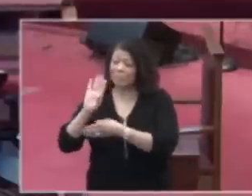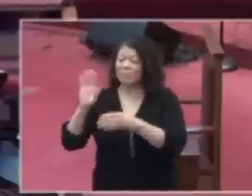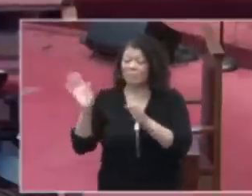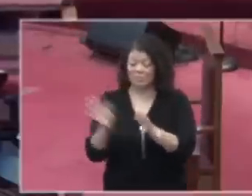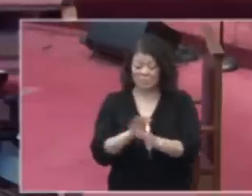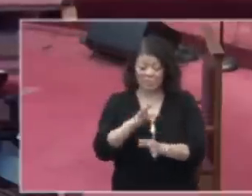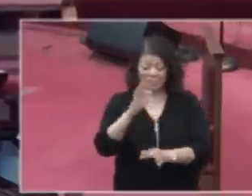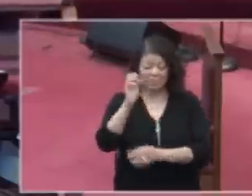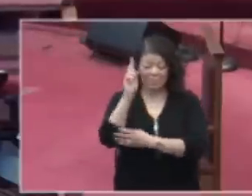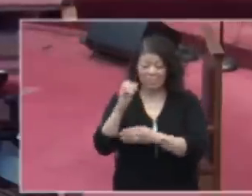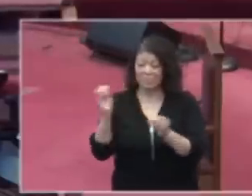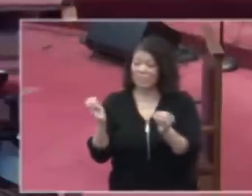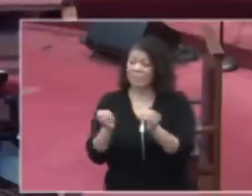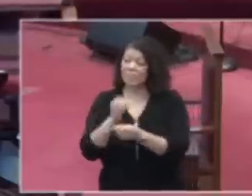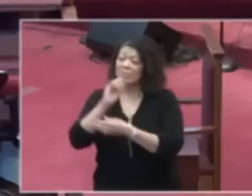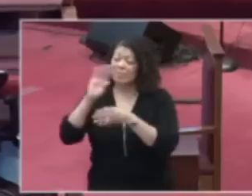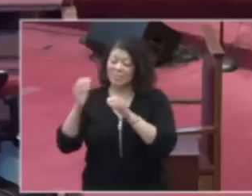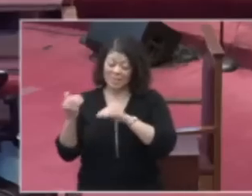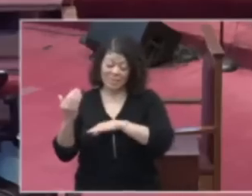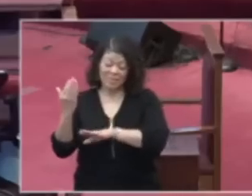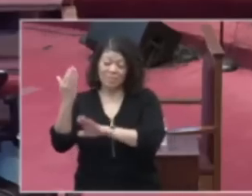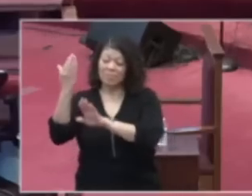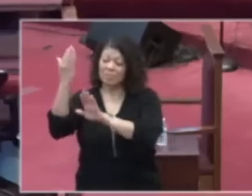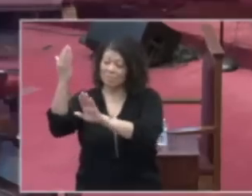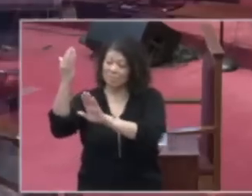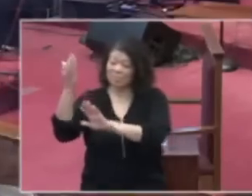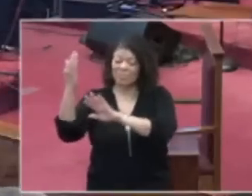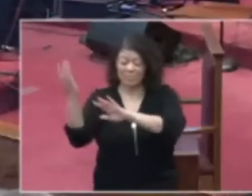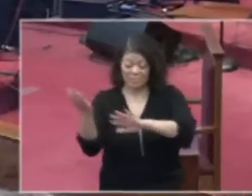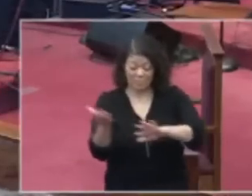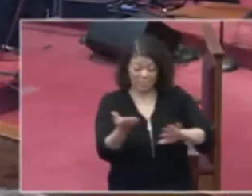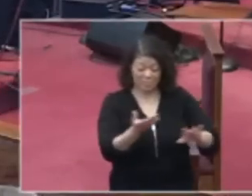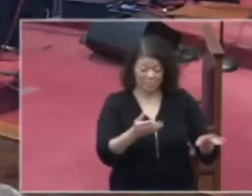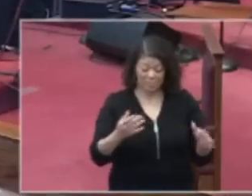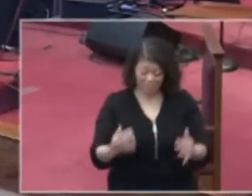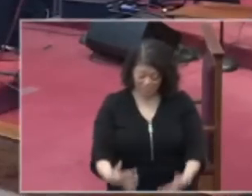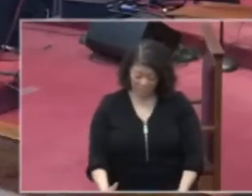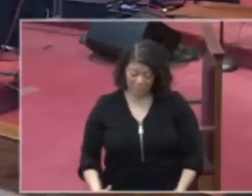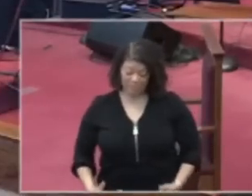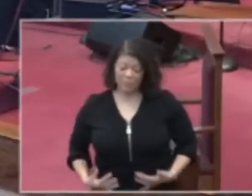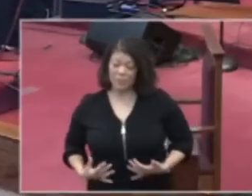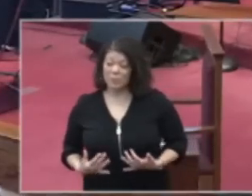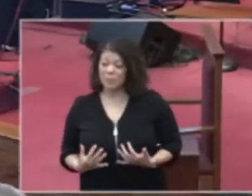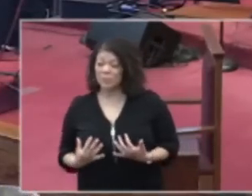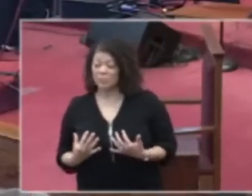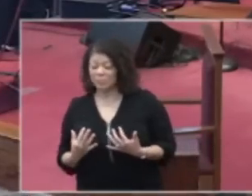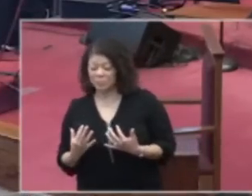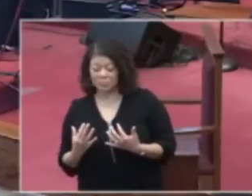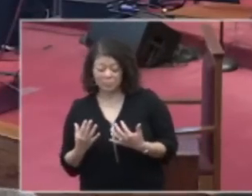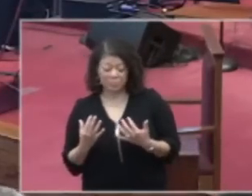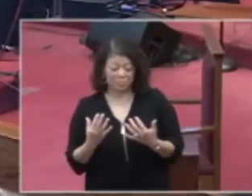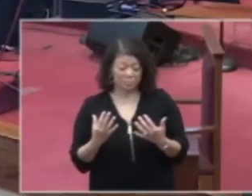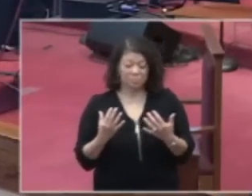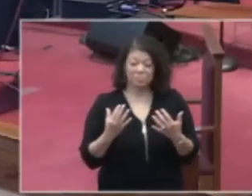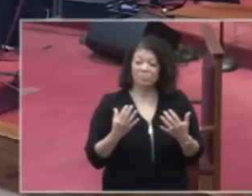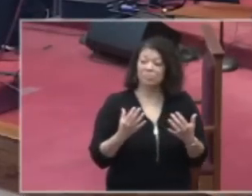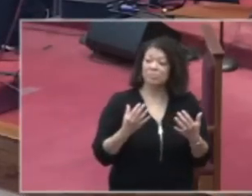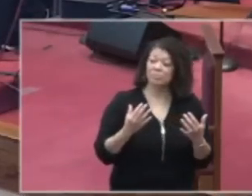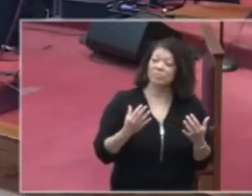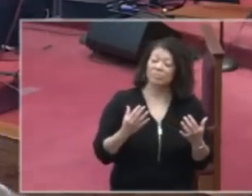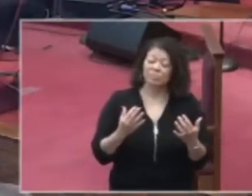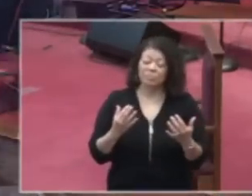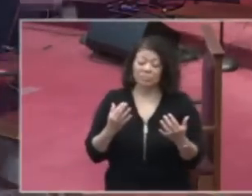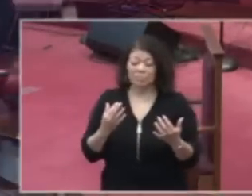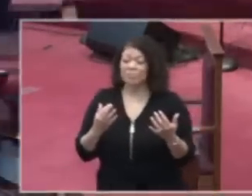Mean it every time you sing it. Fill me up, God. Fill me. Come on, you gotta mean it when you